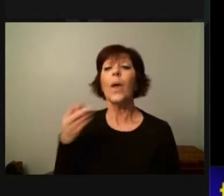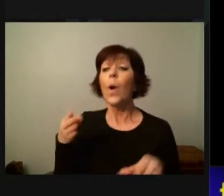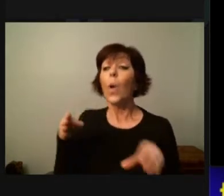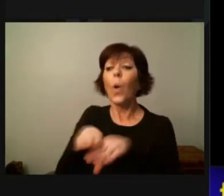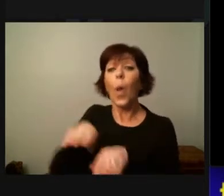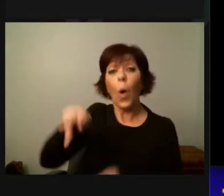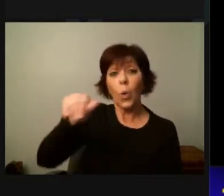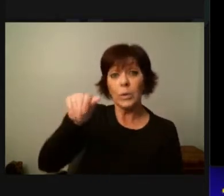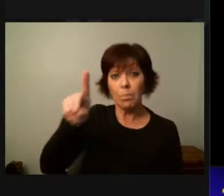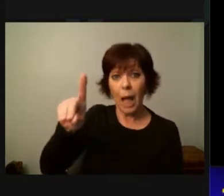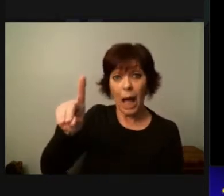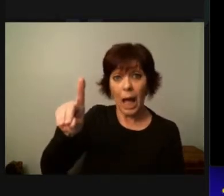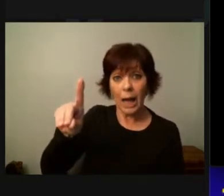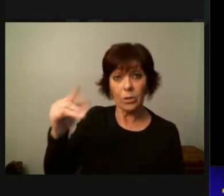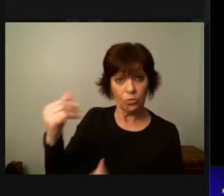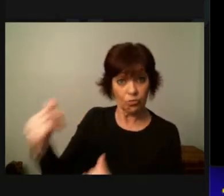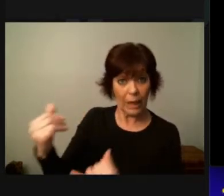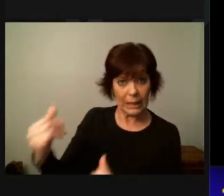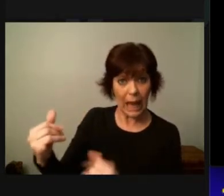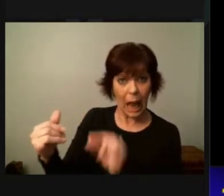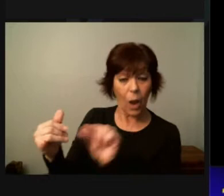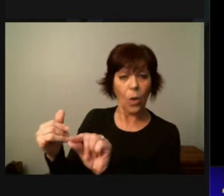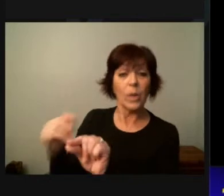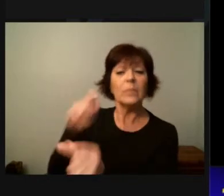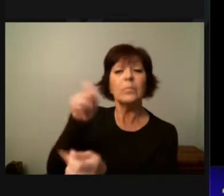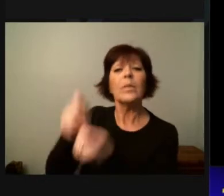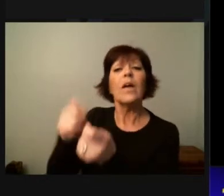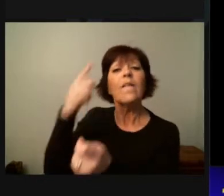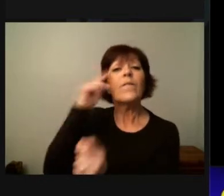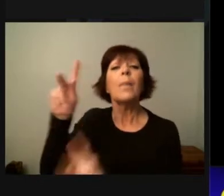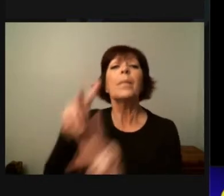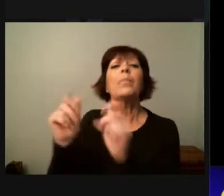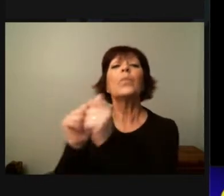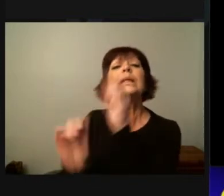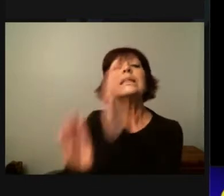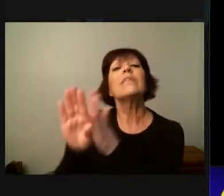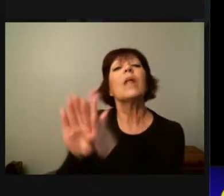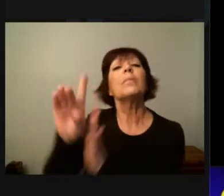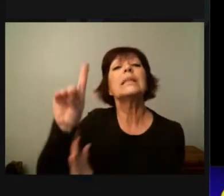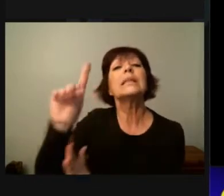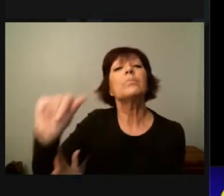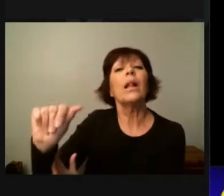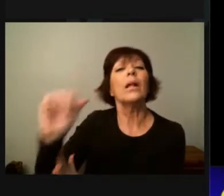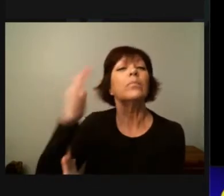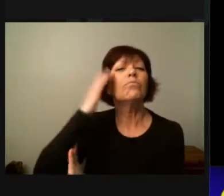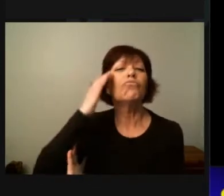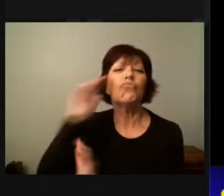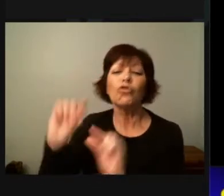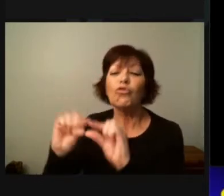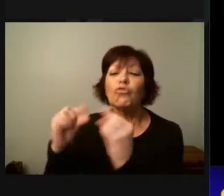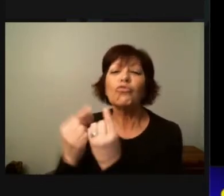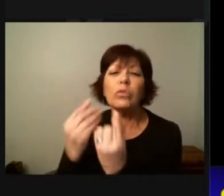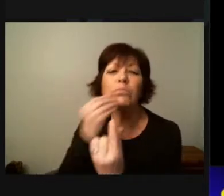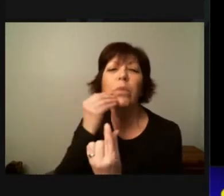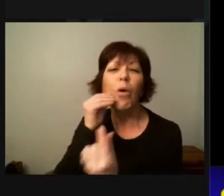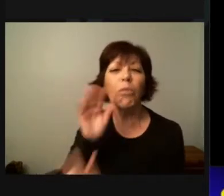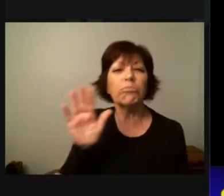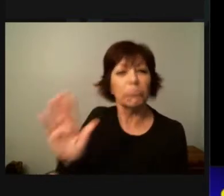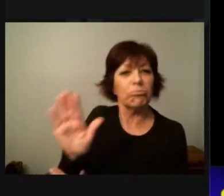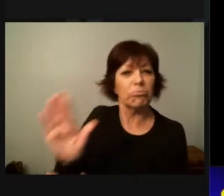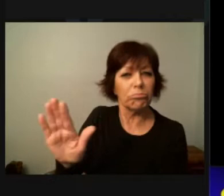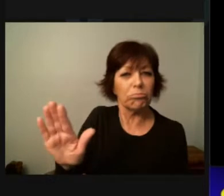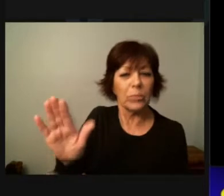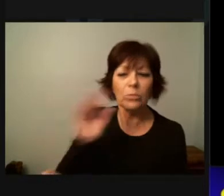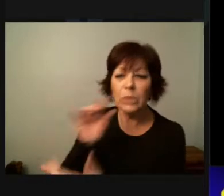we're operating for right now, specifically for people with developmental disabilities. We're operating those with the